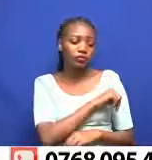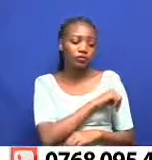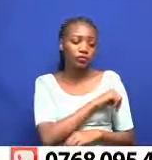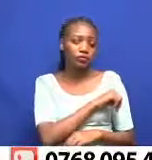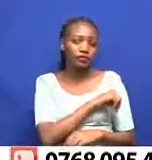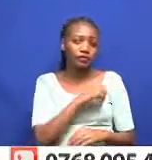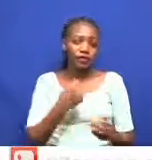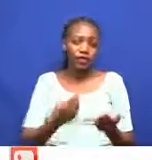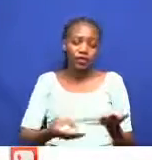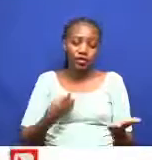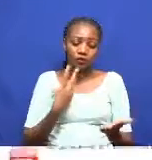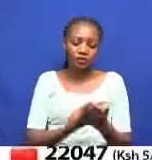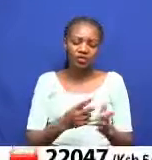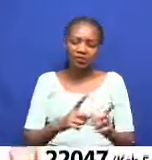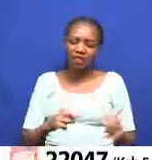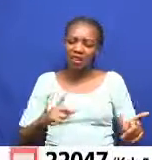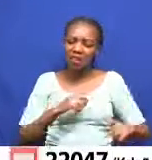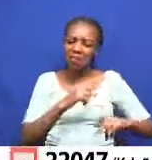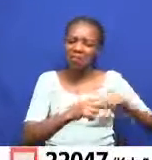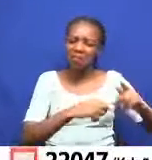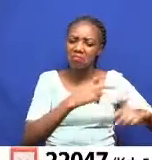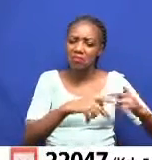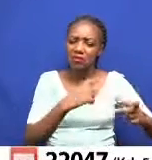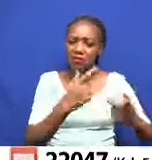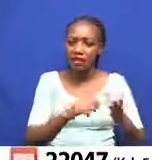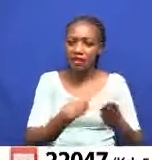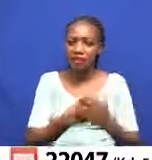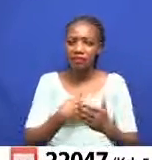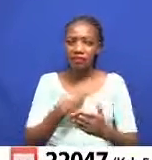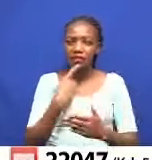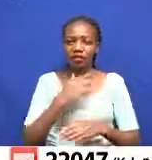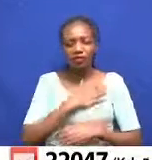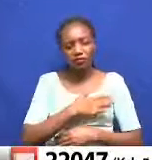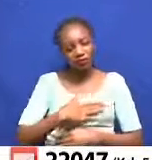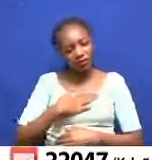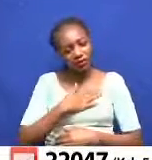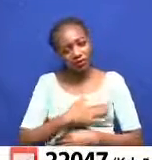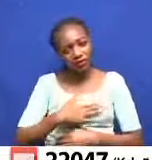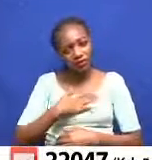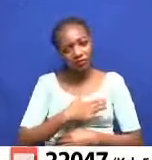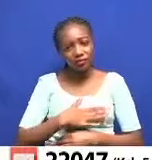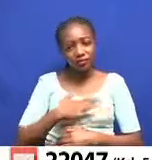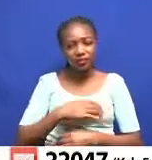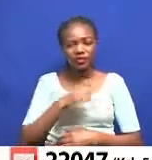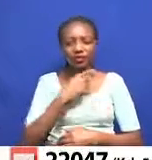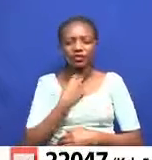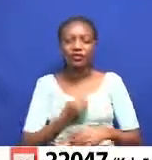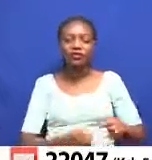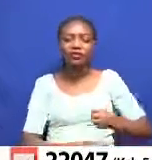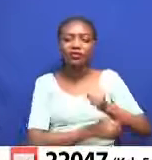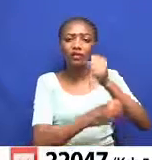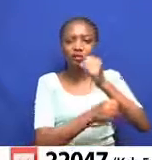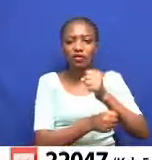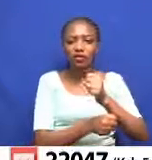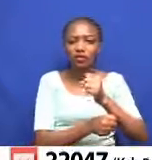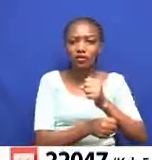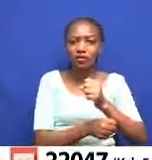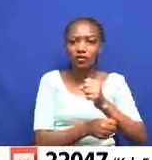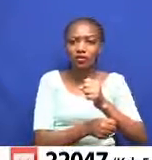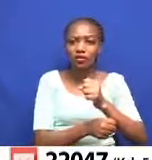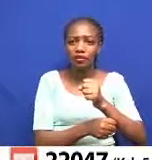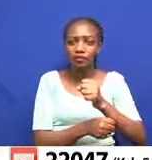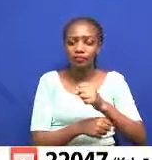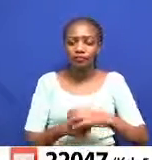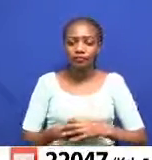Admission was just another process. I'm telling you, please, he needs support and an emergency.